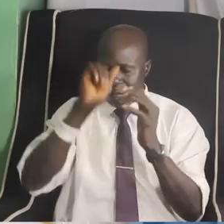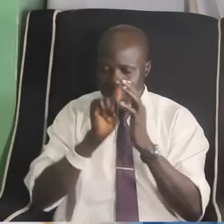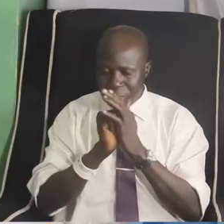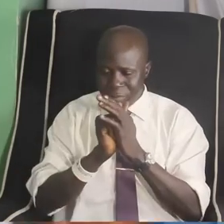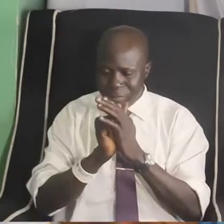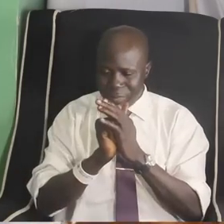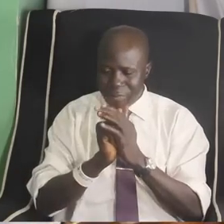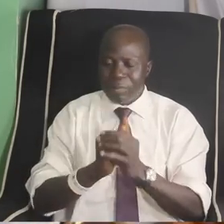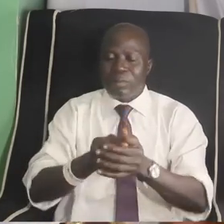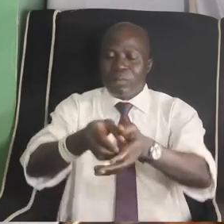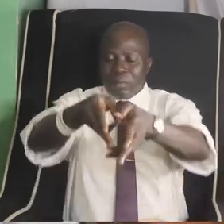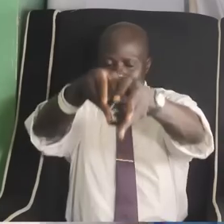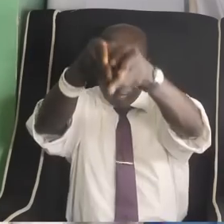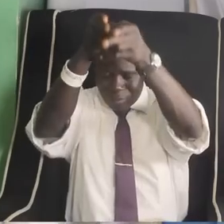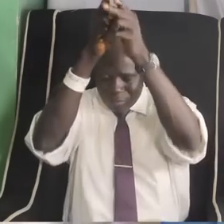Eledumare